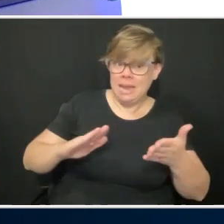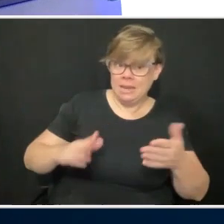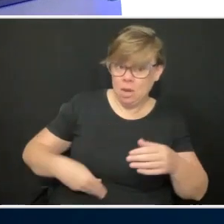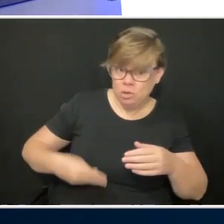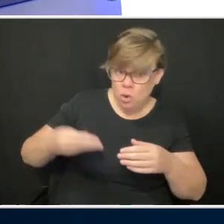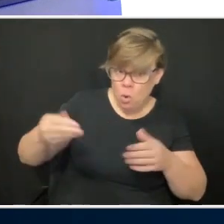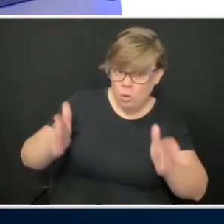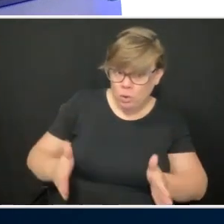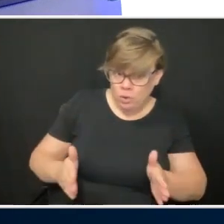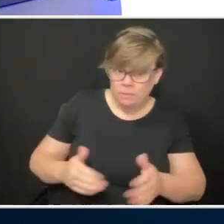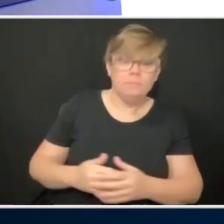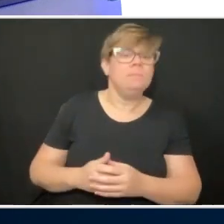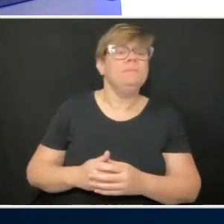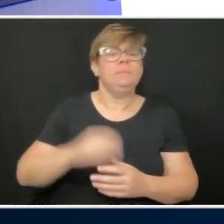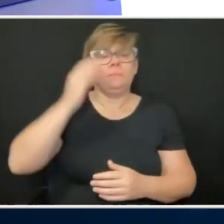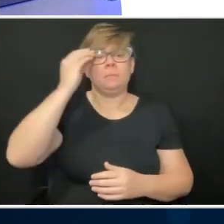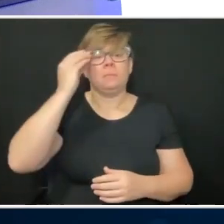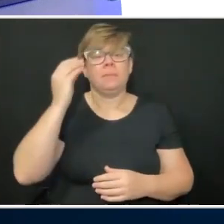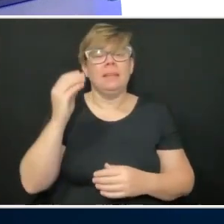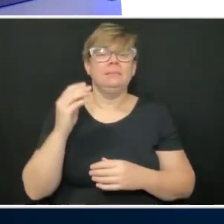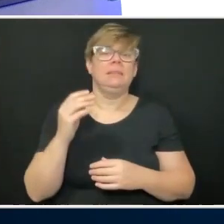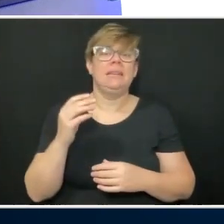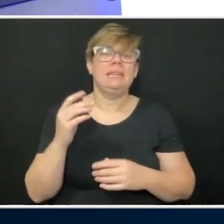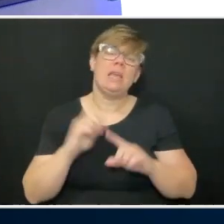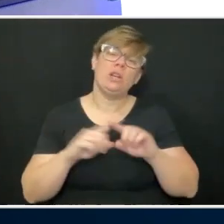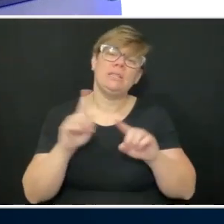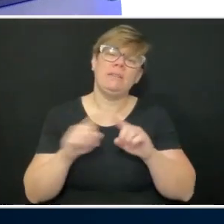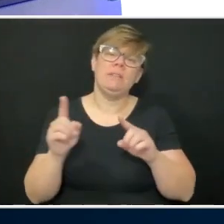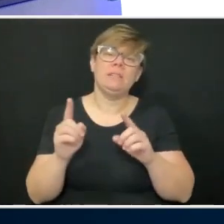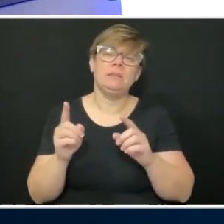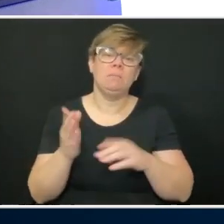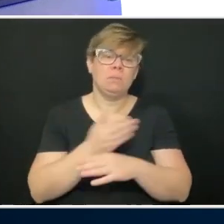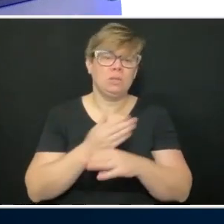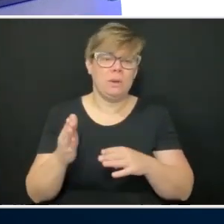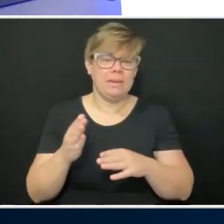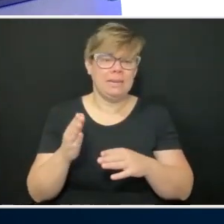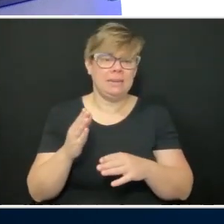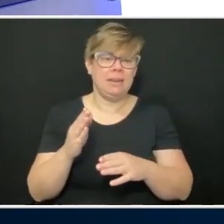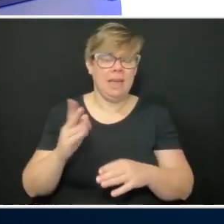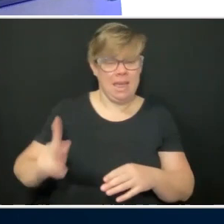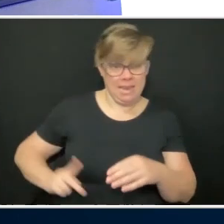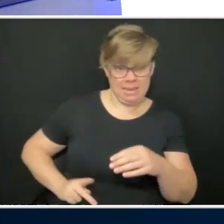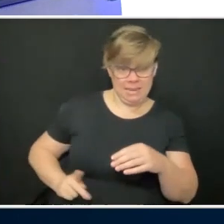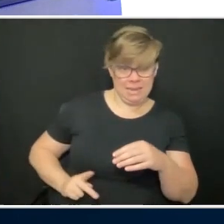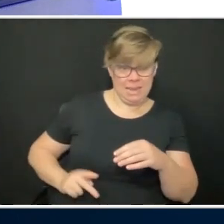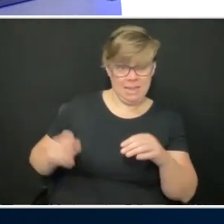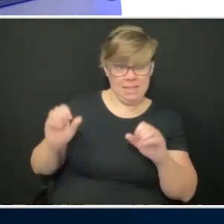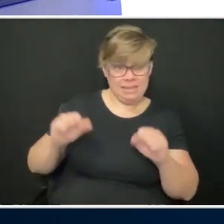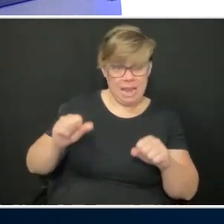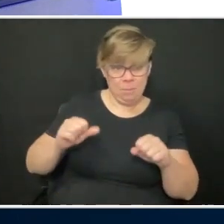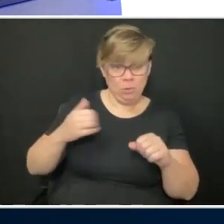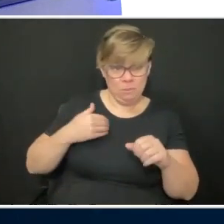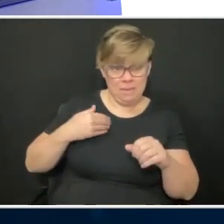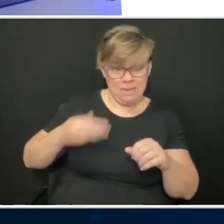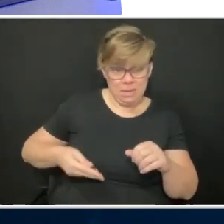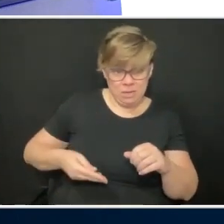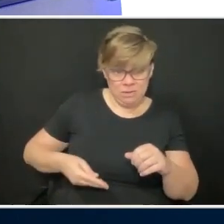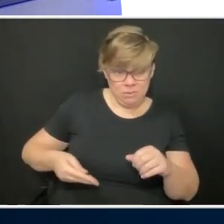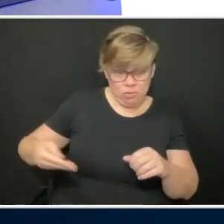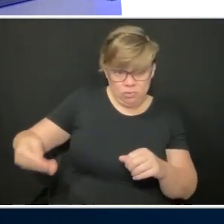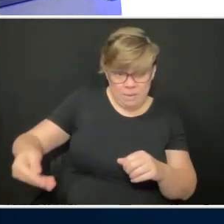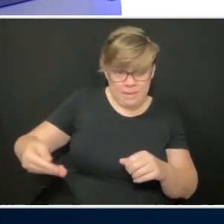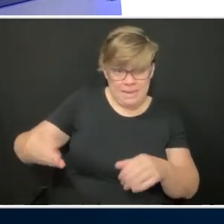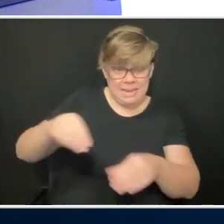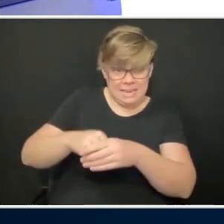kidney that is able to be transplanted into a pediatric patient? Is there a